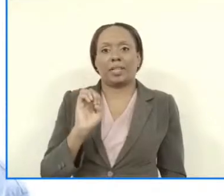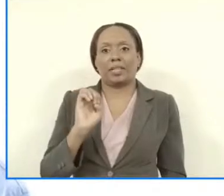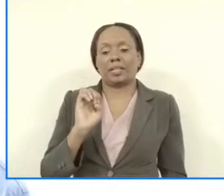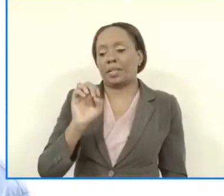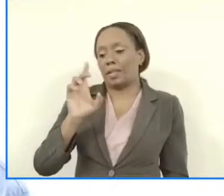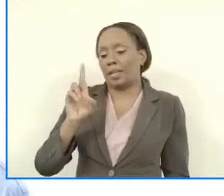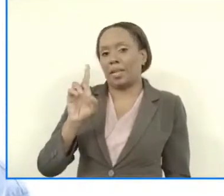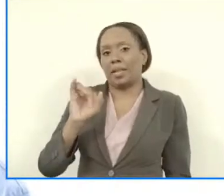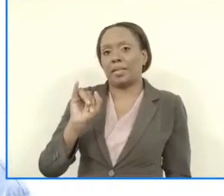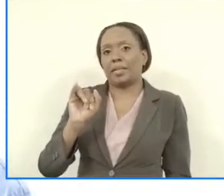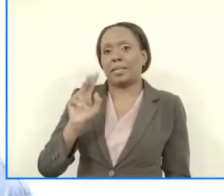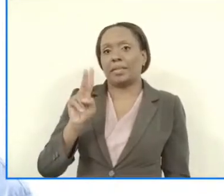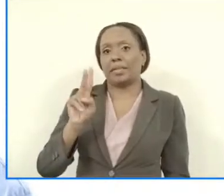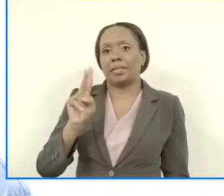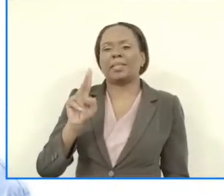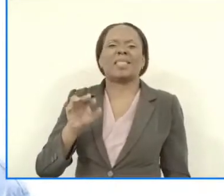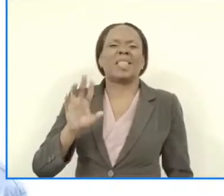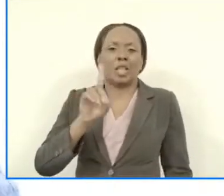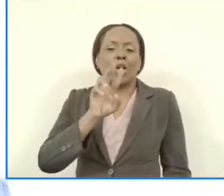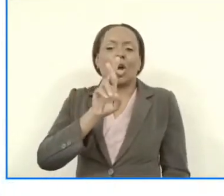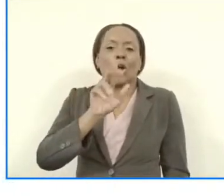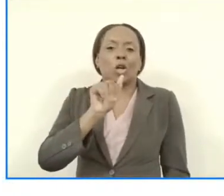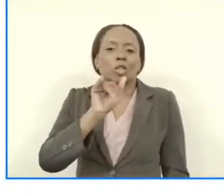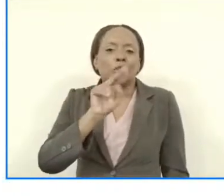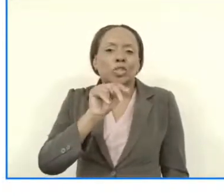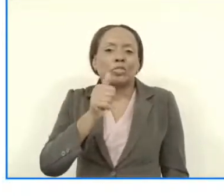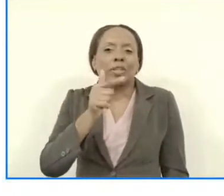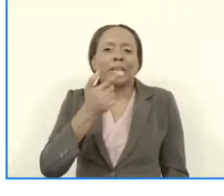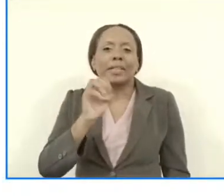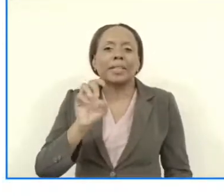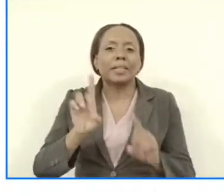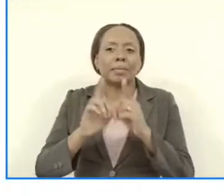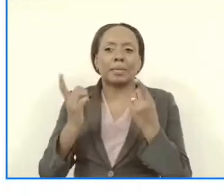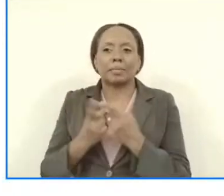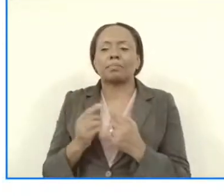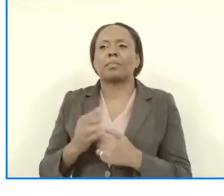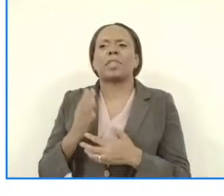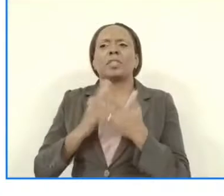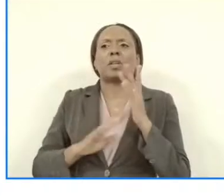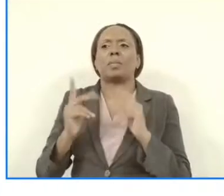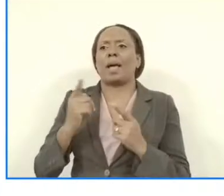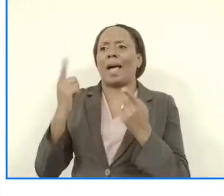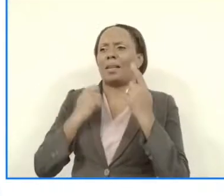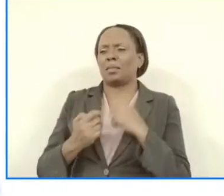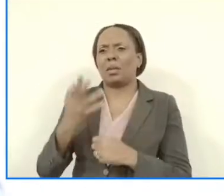for a particular reason. A lot of people asked how come it was that we didn't see a